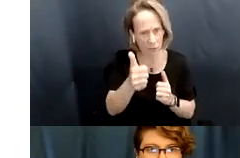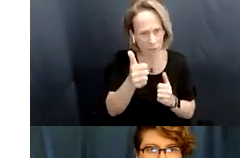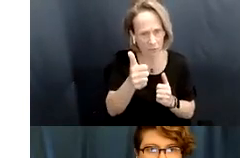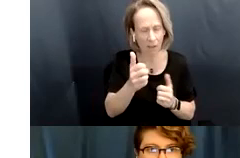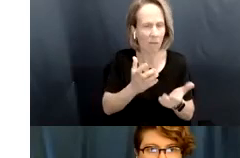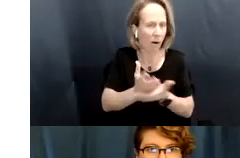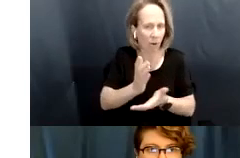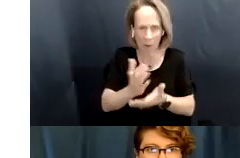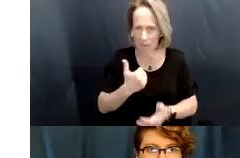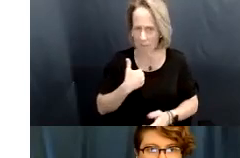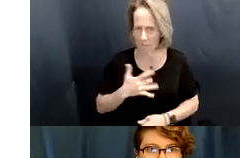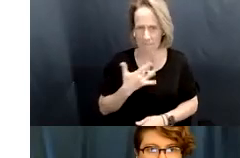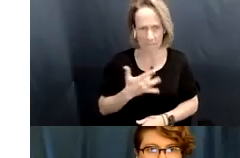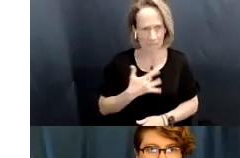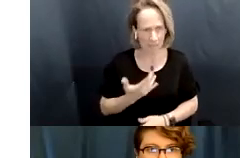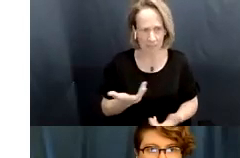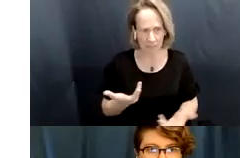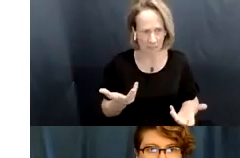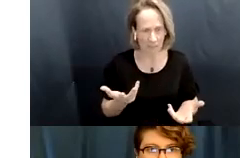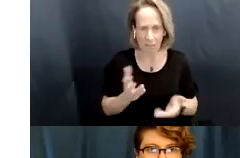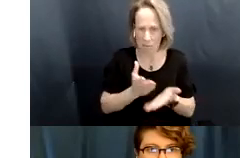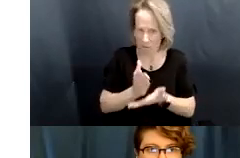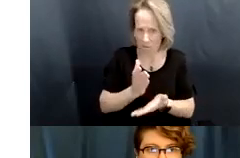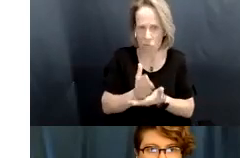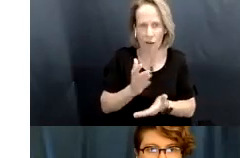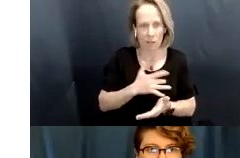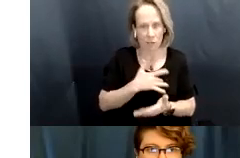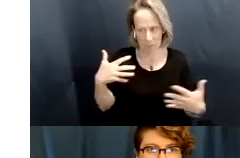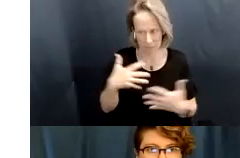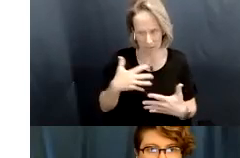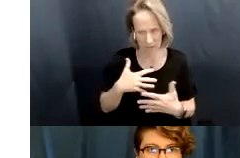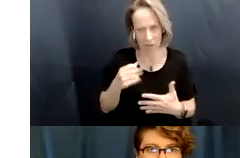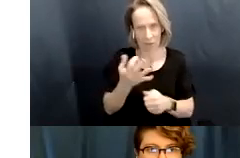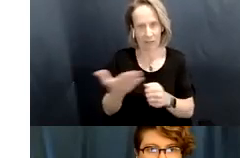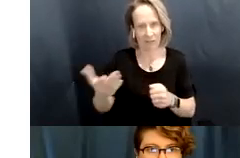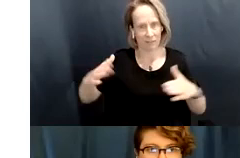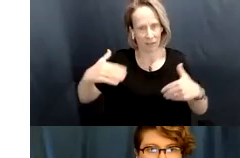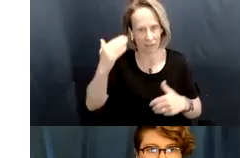feel, and it is okay for you to be scared of the unknown. It's part of the